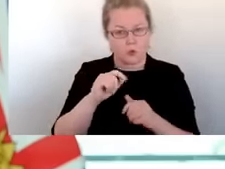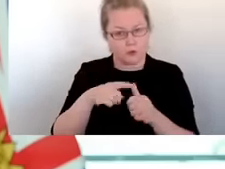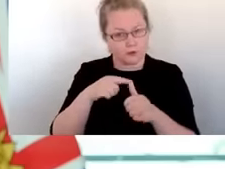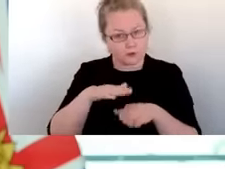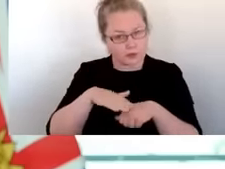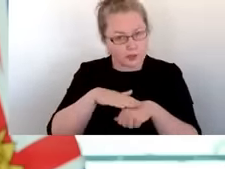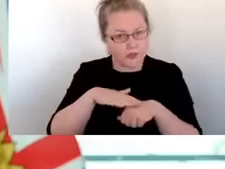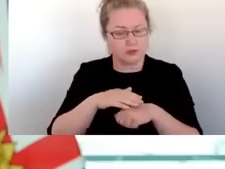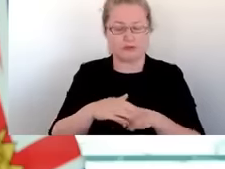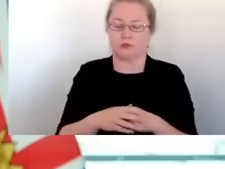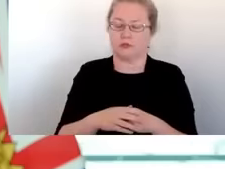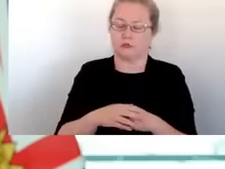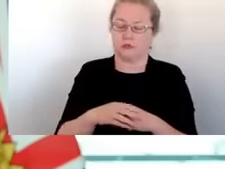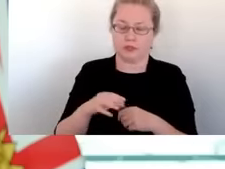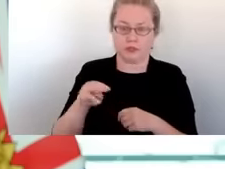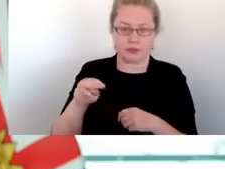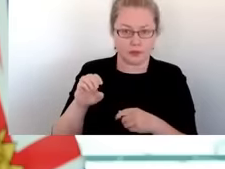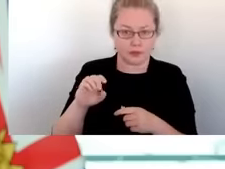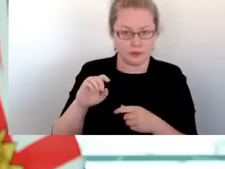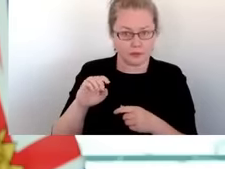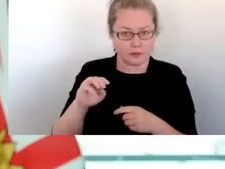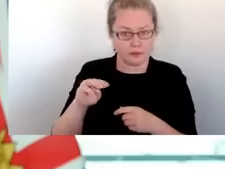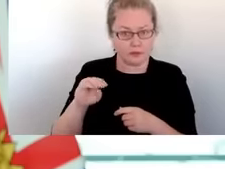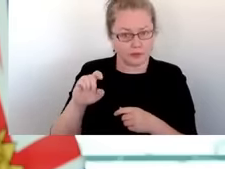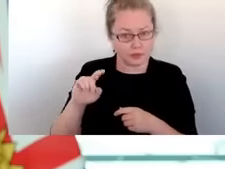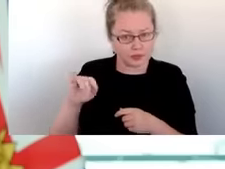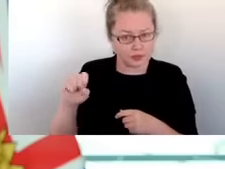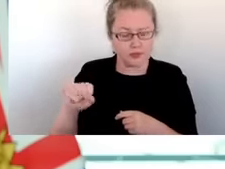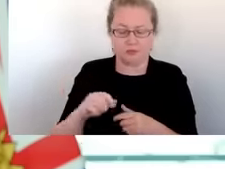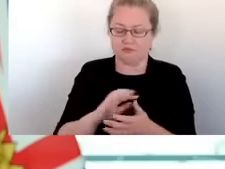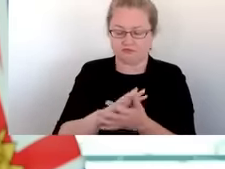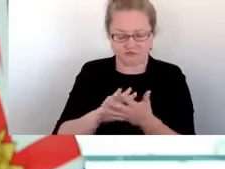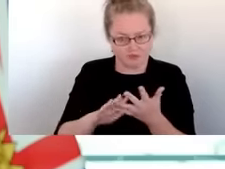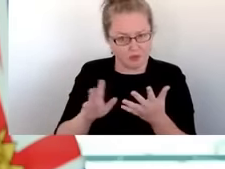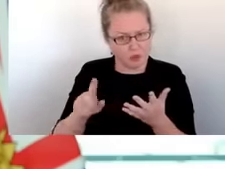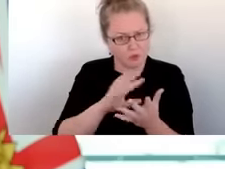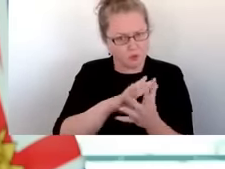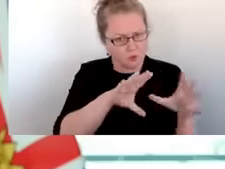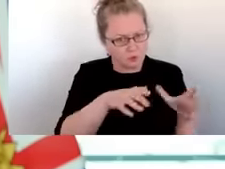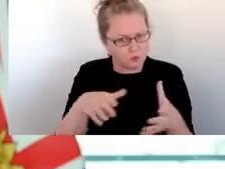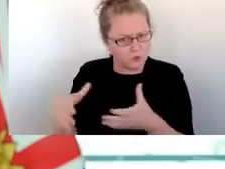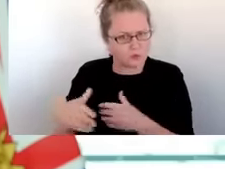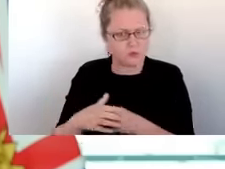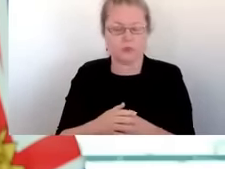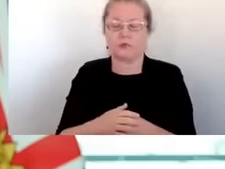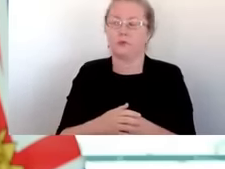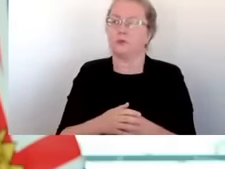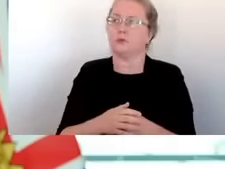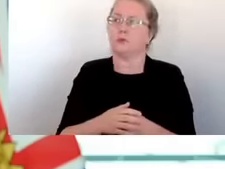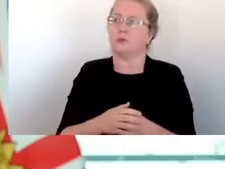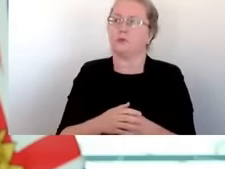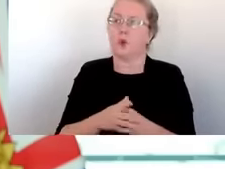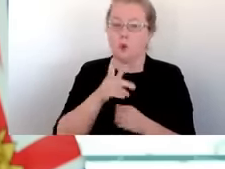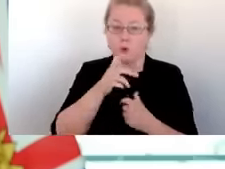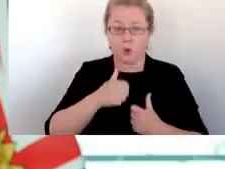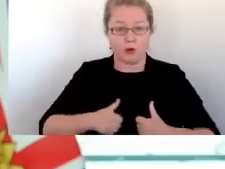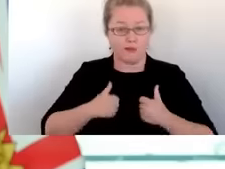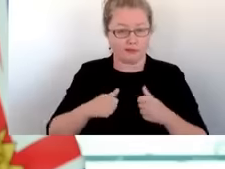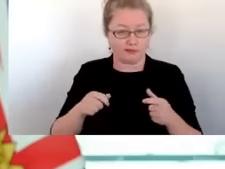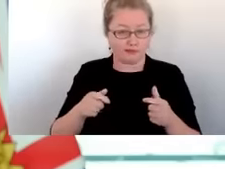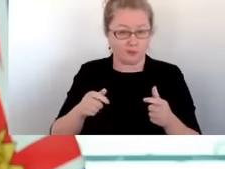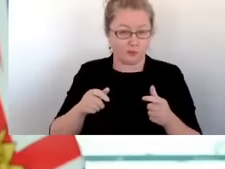or from those communities where infection can have disproportionate consequences, residents of other congregate living settings like